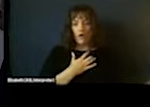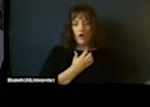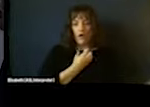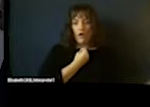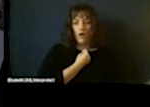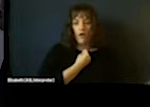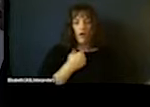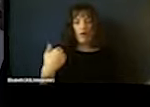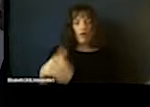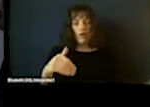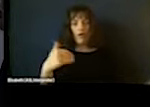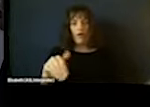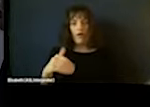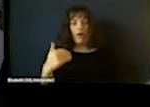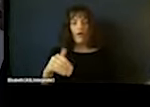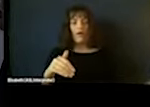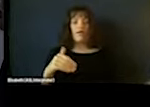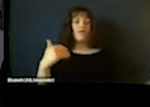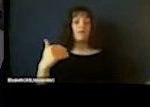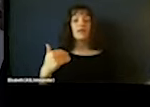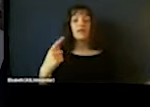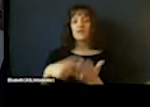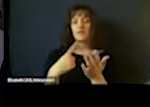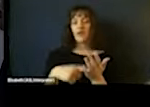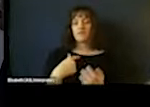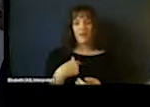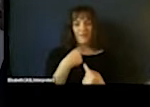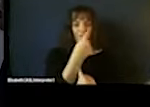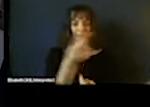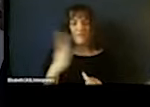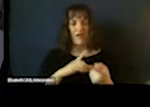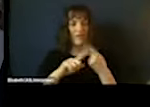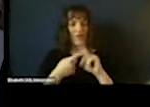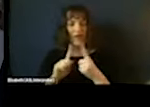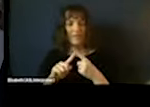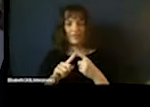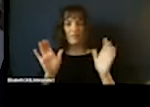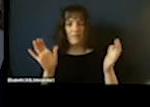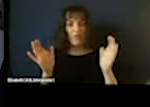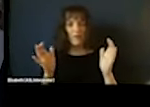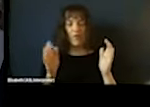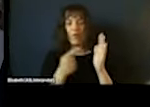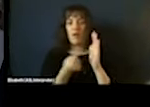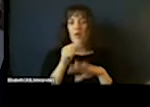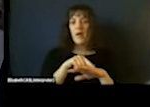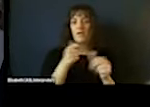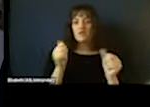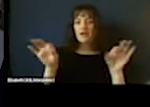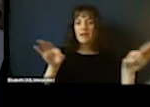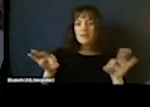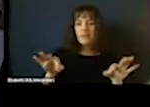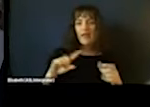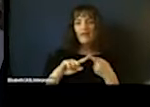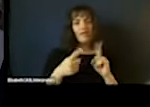I have this kind of metaphor to my friends, and then some of my friends, even if I explain in this way, they said,